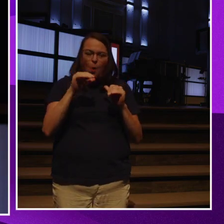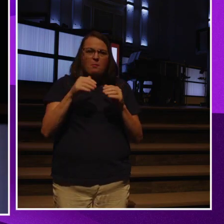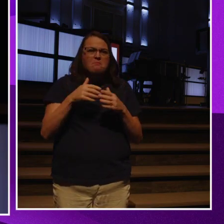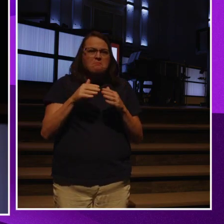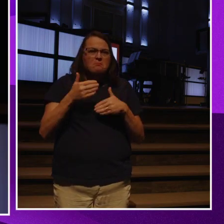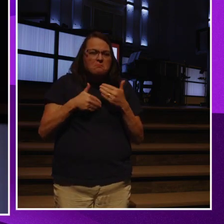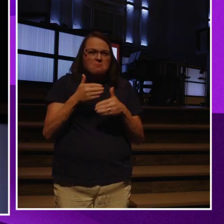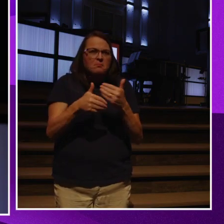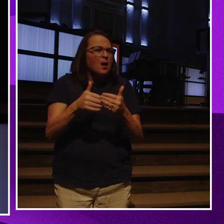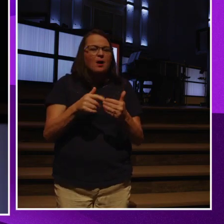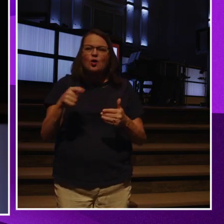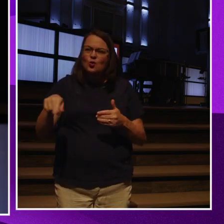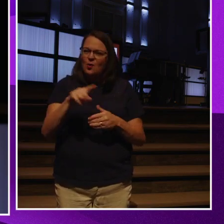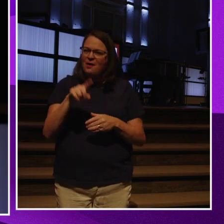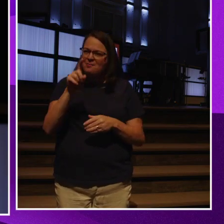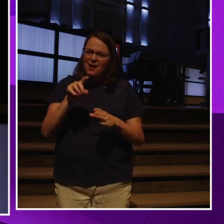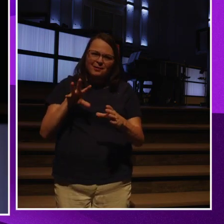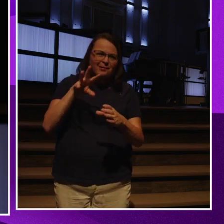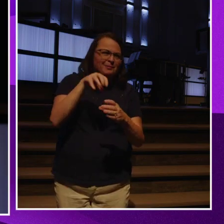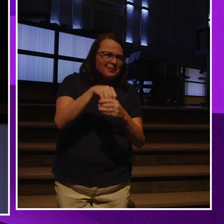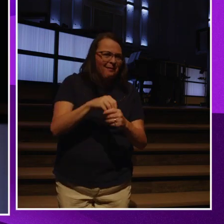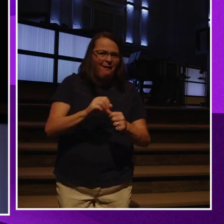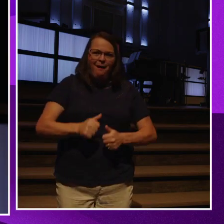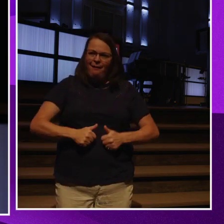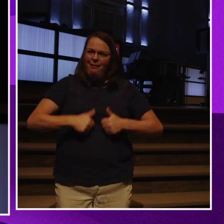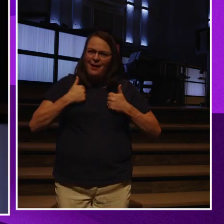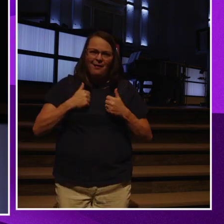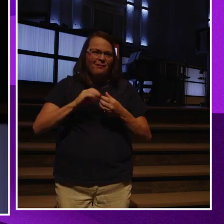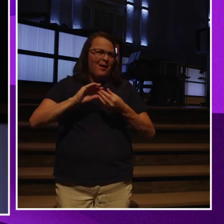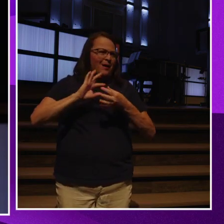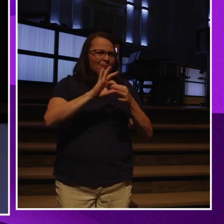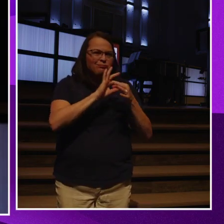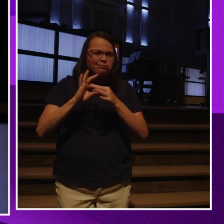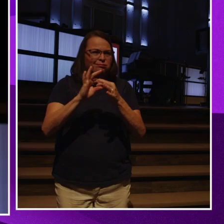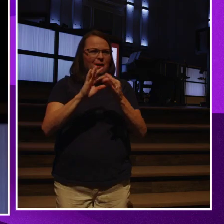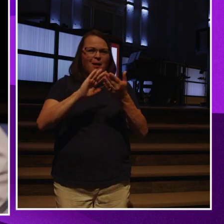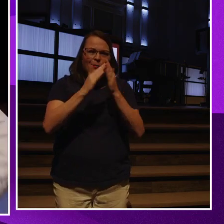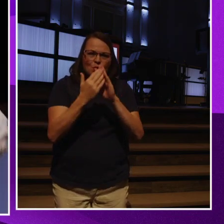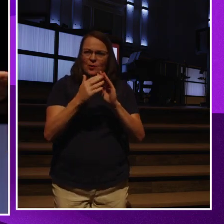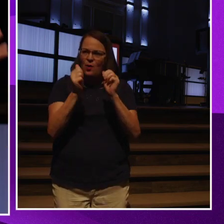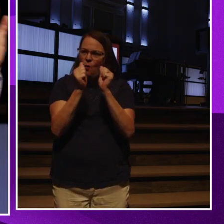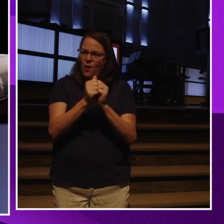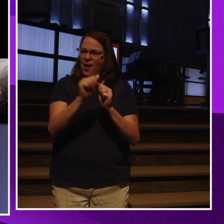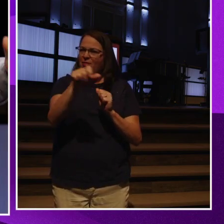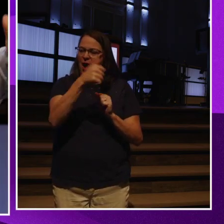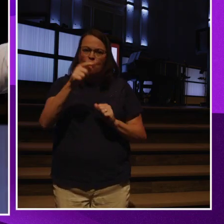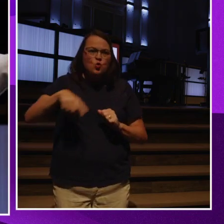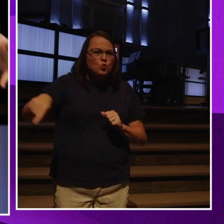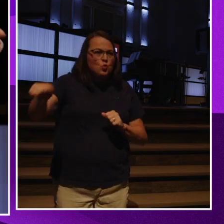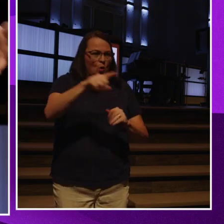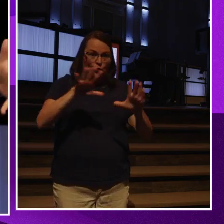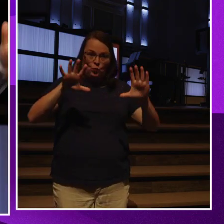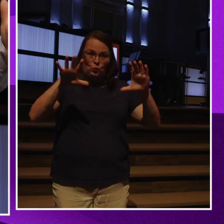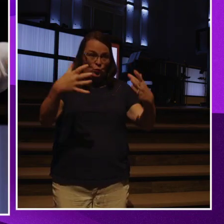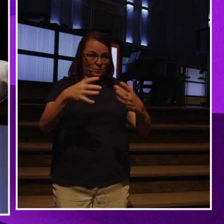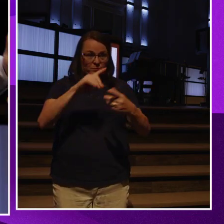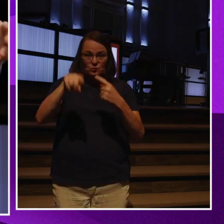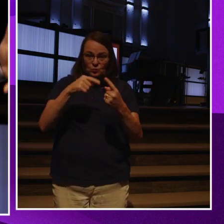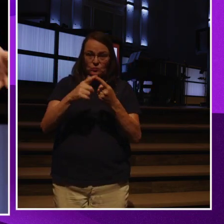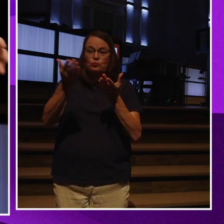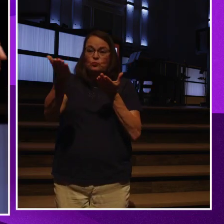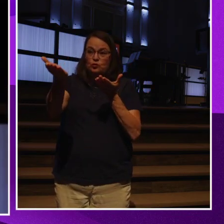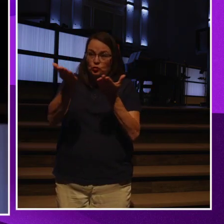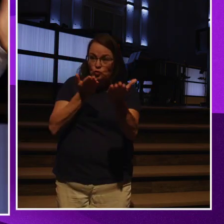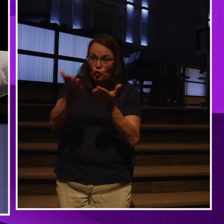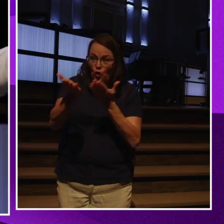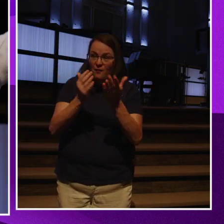must participate and live in community with others. And Paul is saying this, you as a group together, when you are serving and working